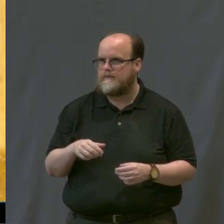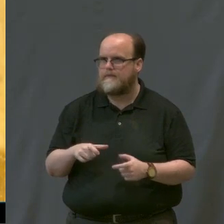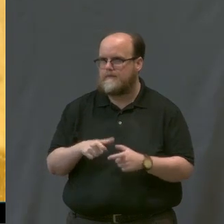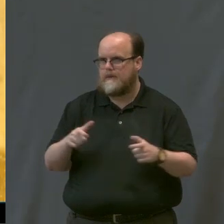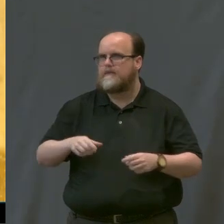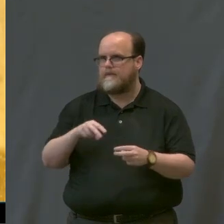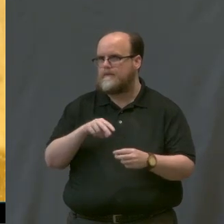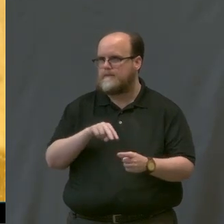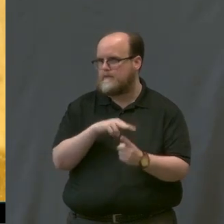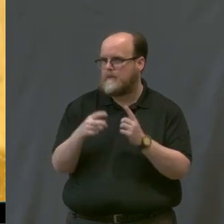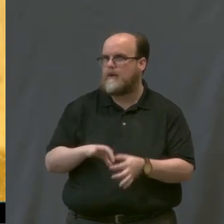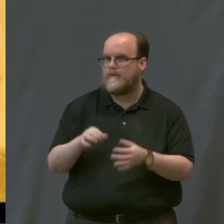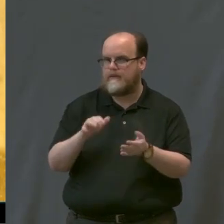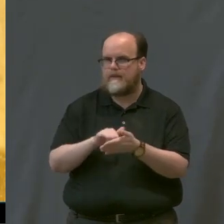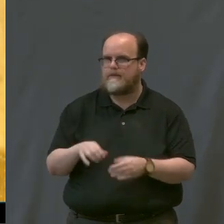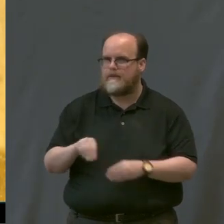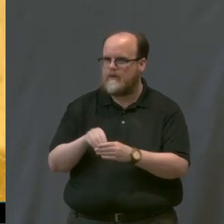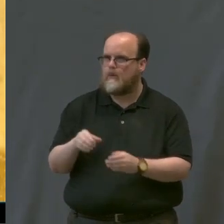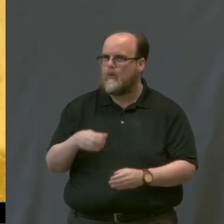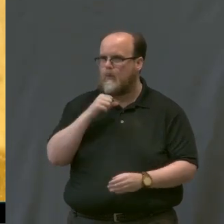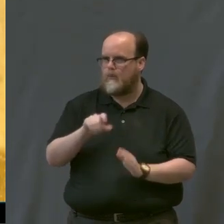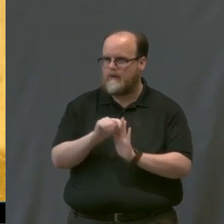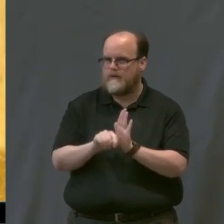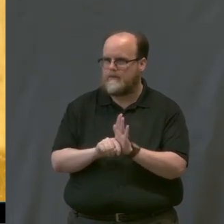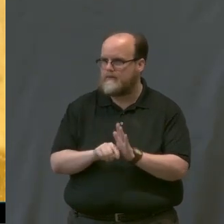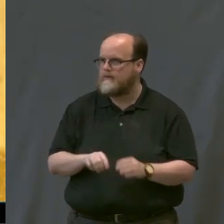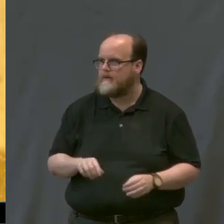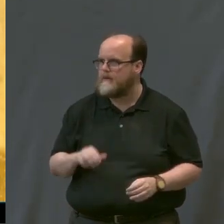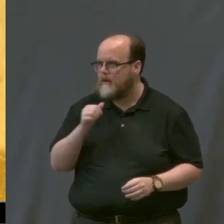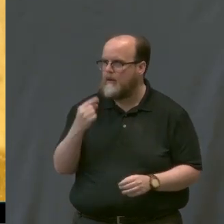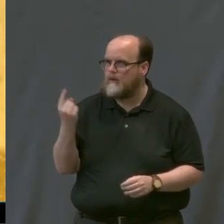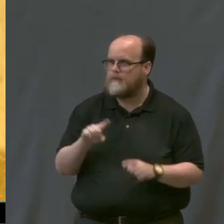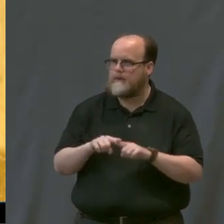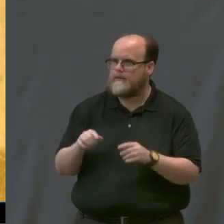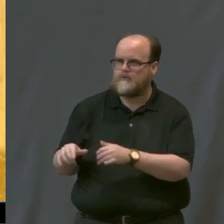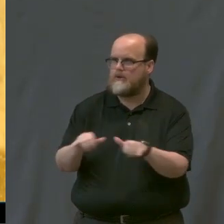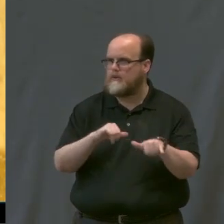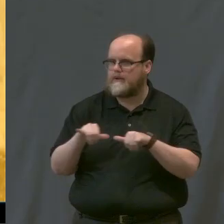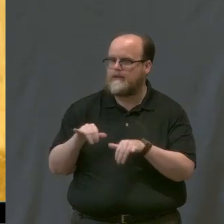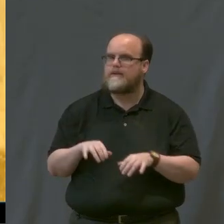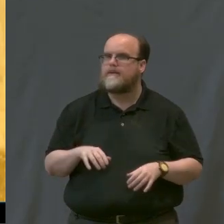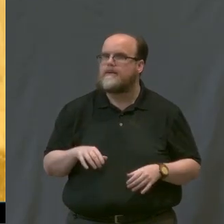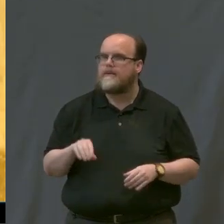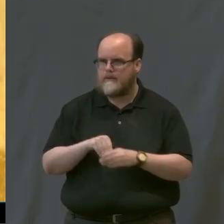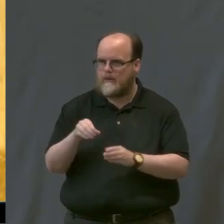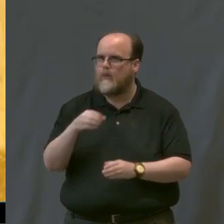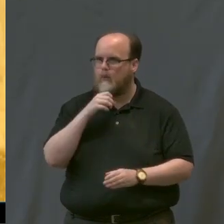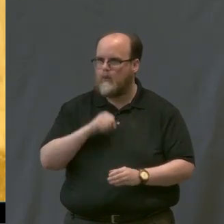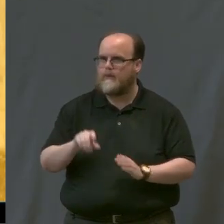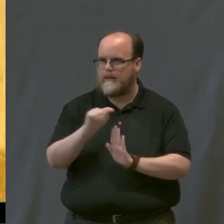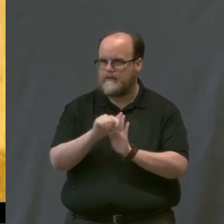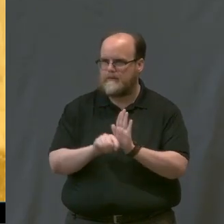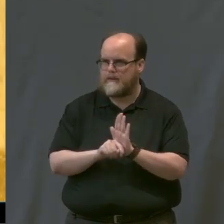Old Testament, generally speaking, it's not true every time, but generally speaking, in the Old